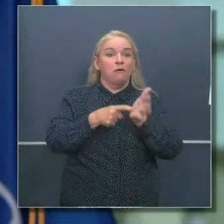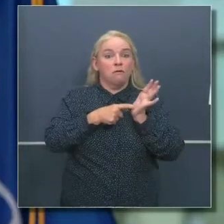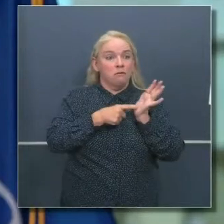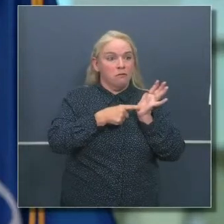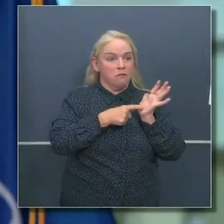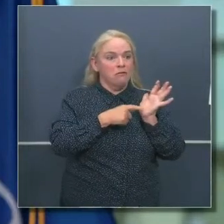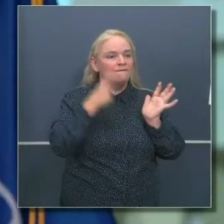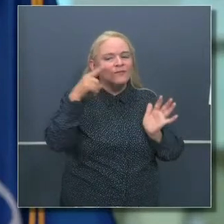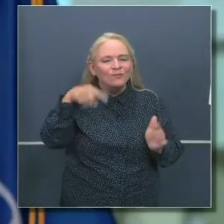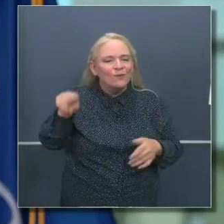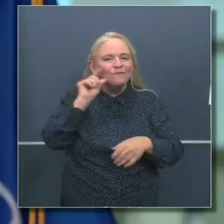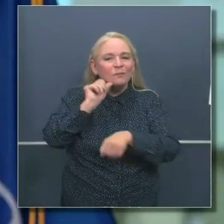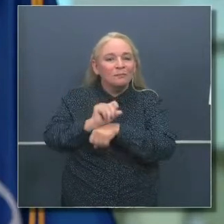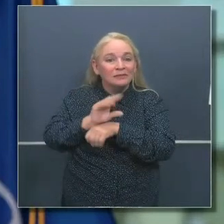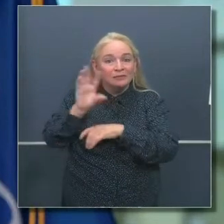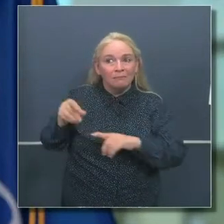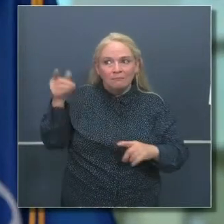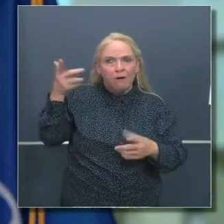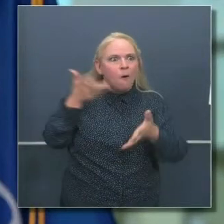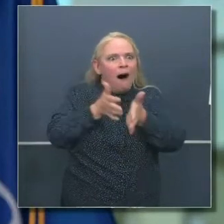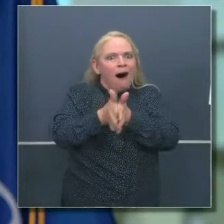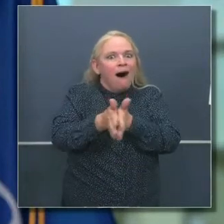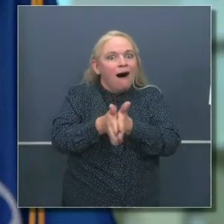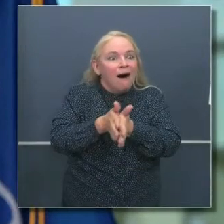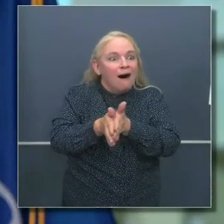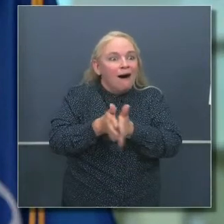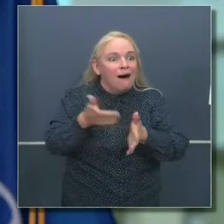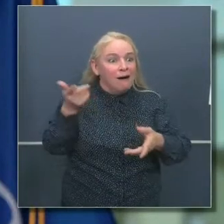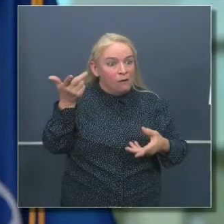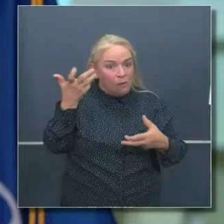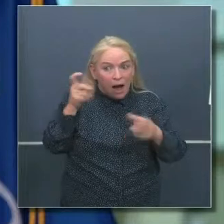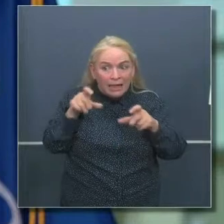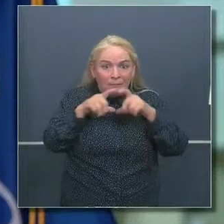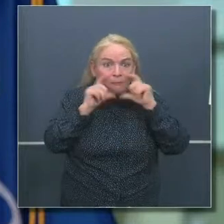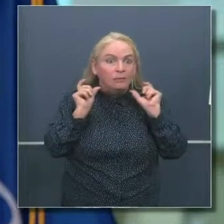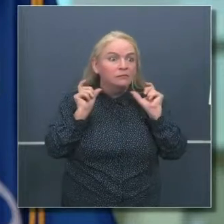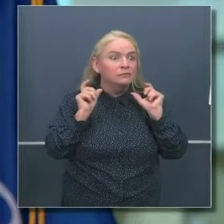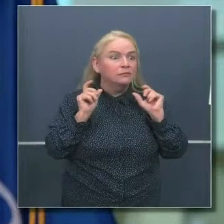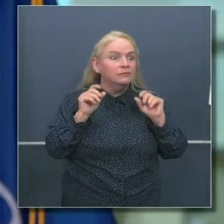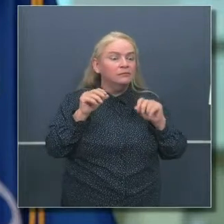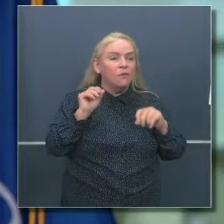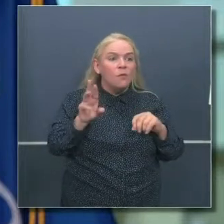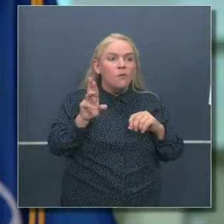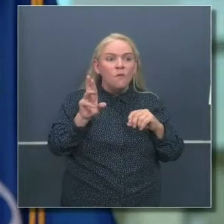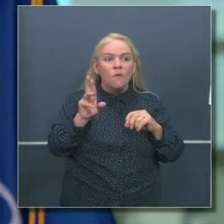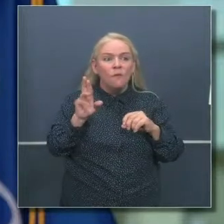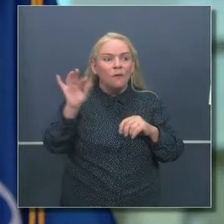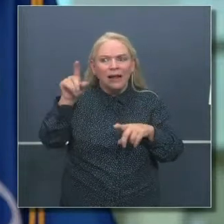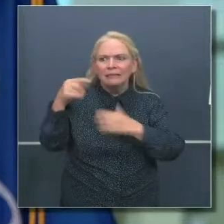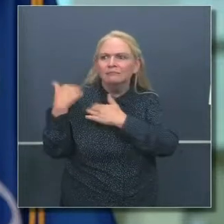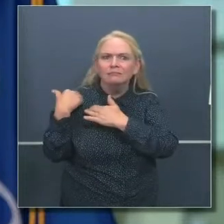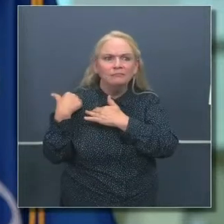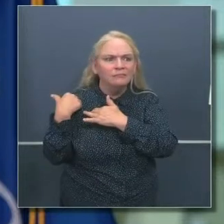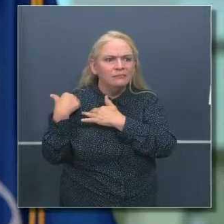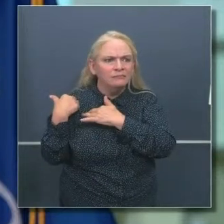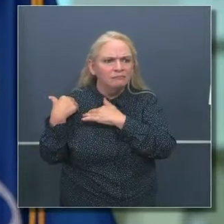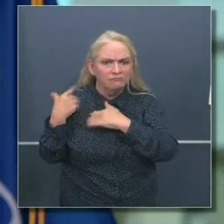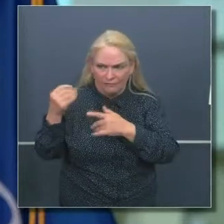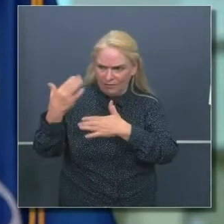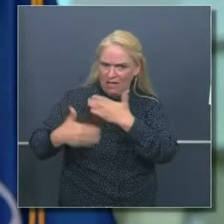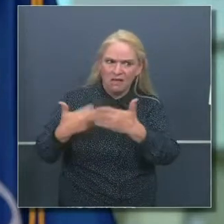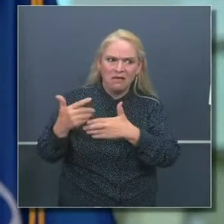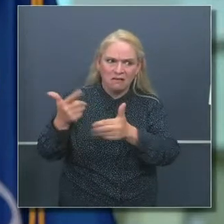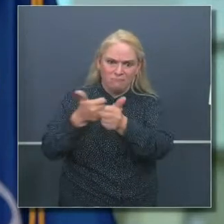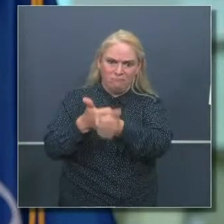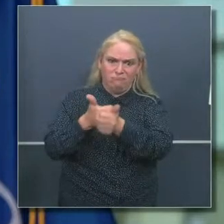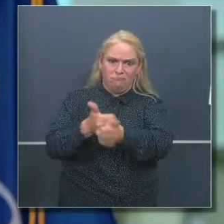business sector. And that includes masks. It includes a cross-section of roles and responsibilities. So we look at regulatory,